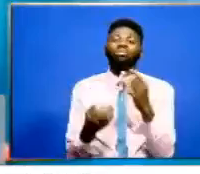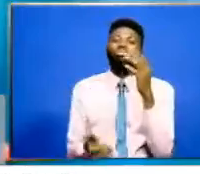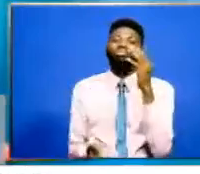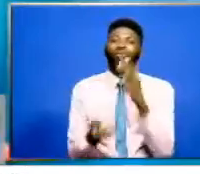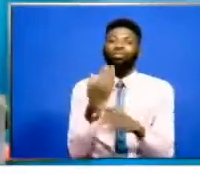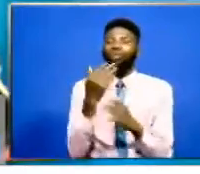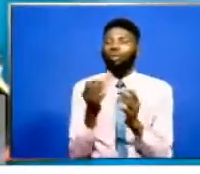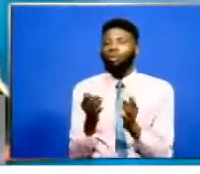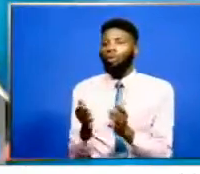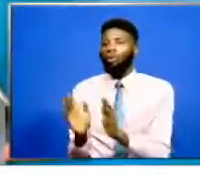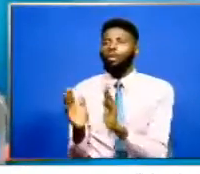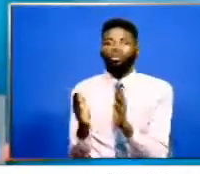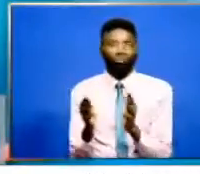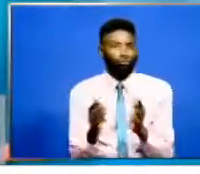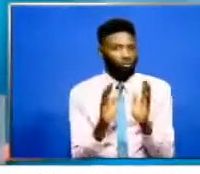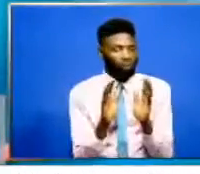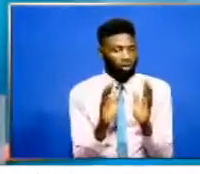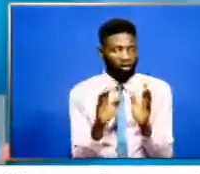to kind of